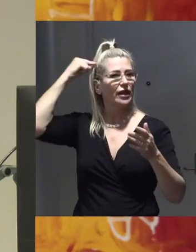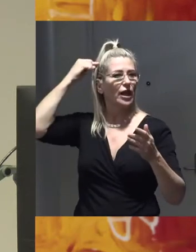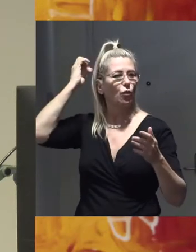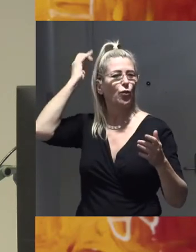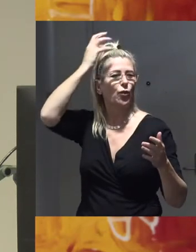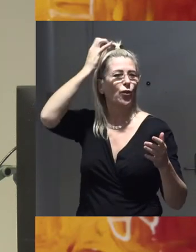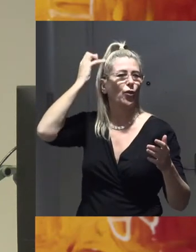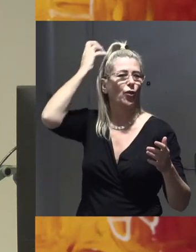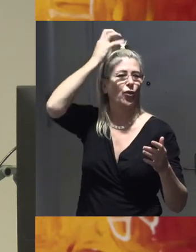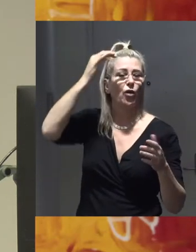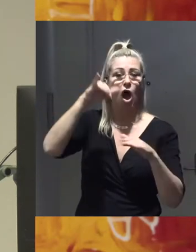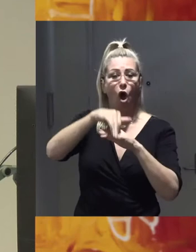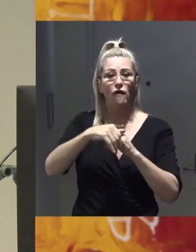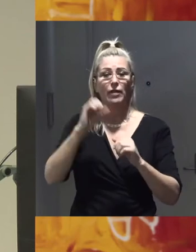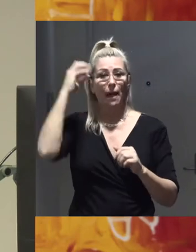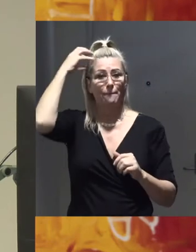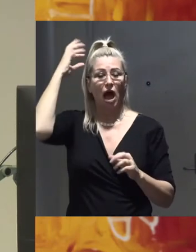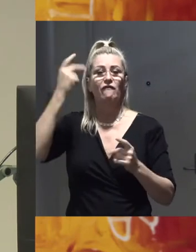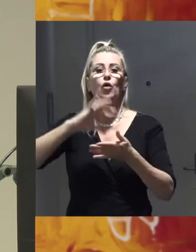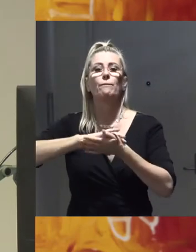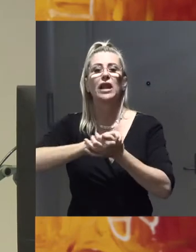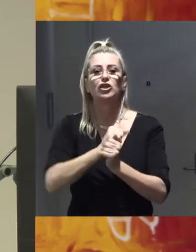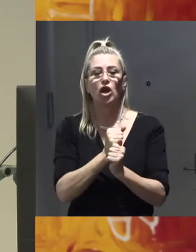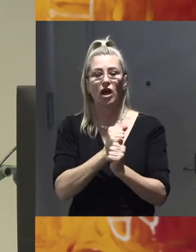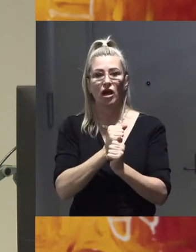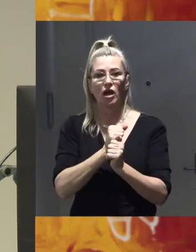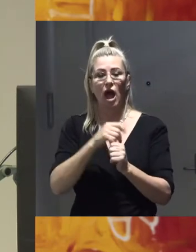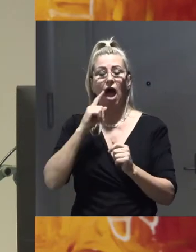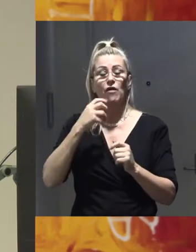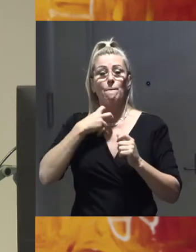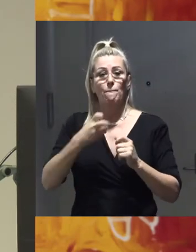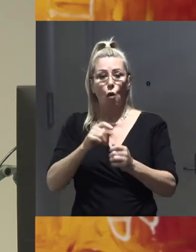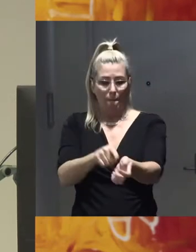pleasure and is accompanied by increased blood flow in the same region.